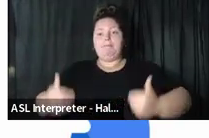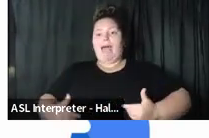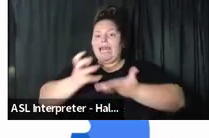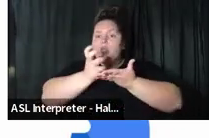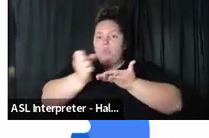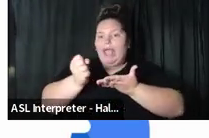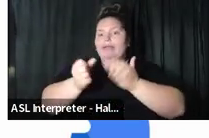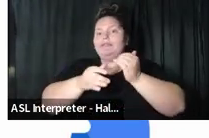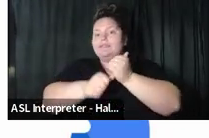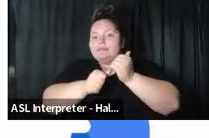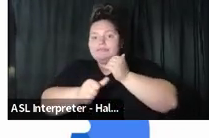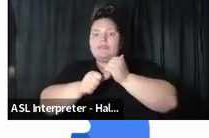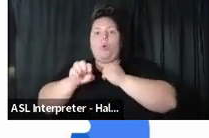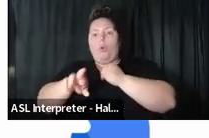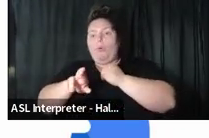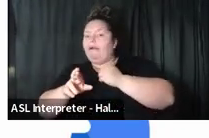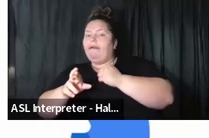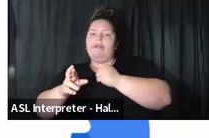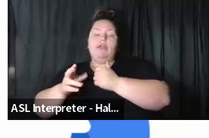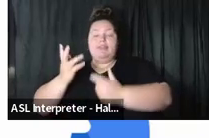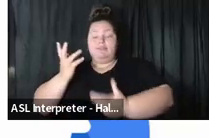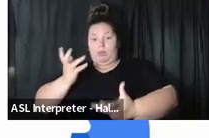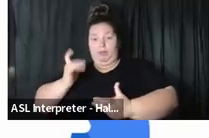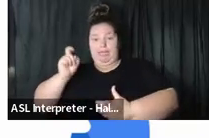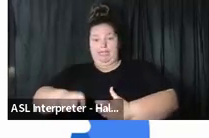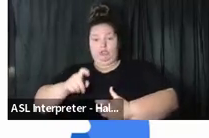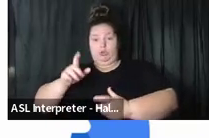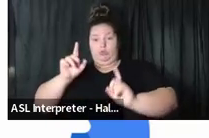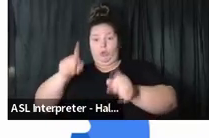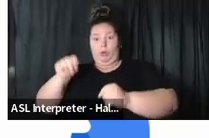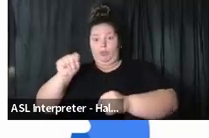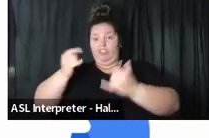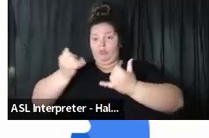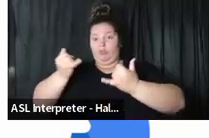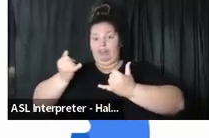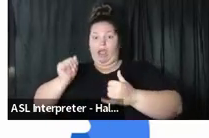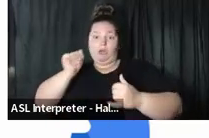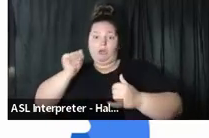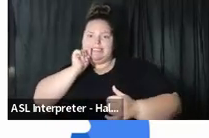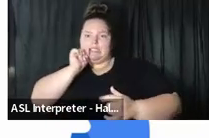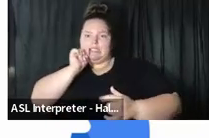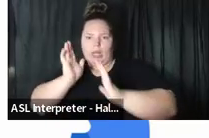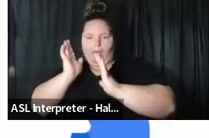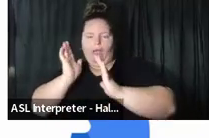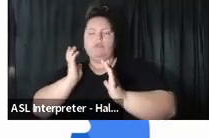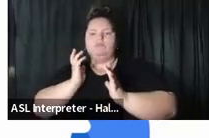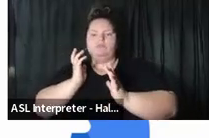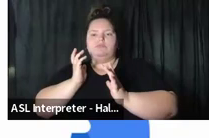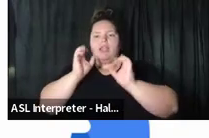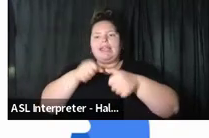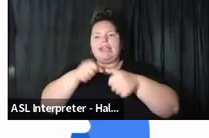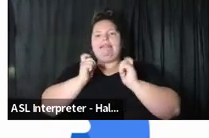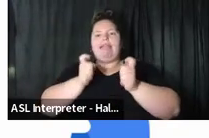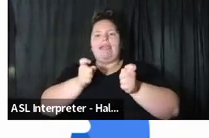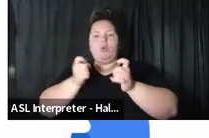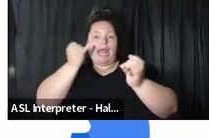need to go to the restroom right now and like in a discreet way. So if that's something that you are looking into, like it also can just give you an idea of like